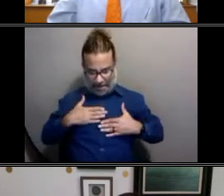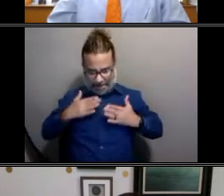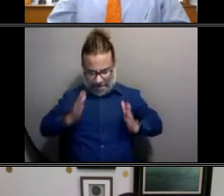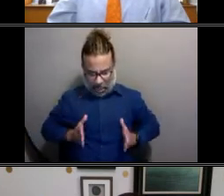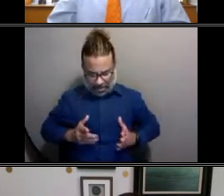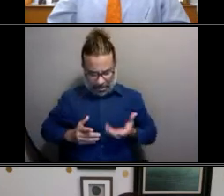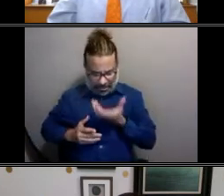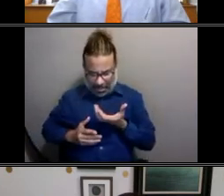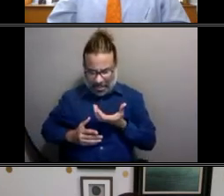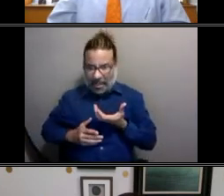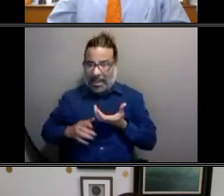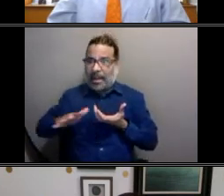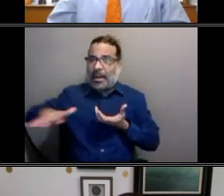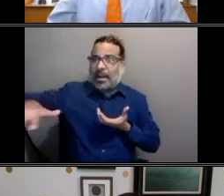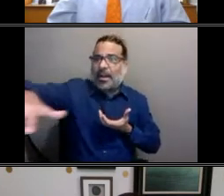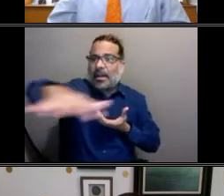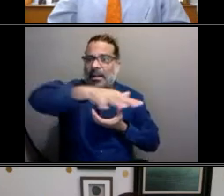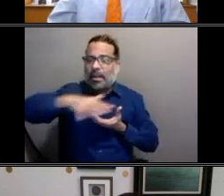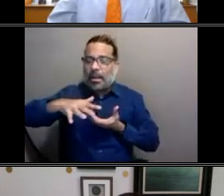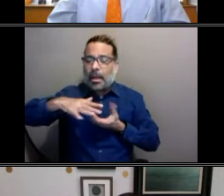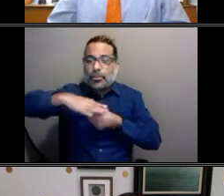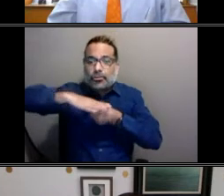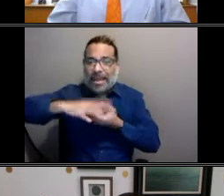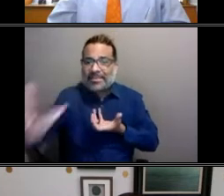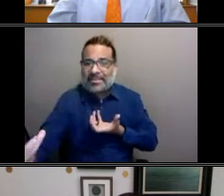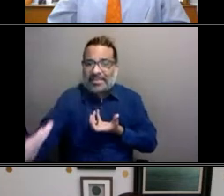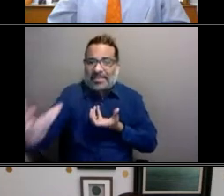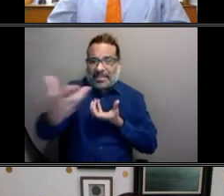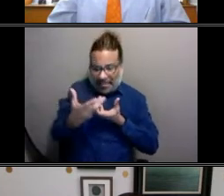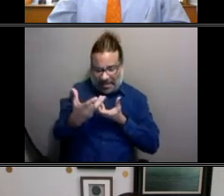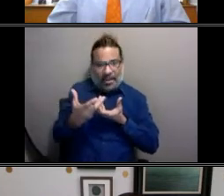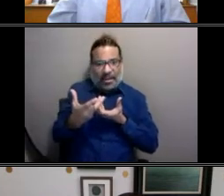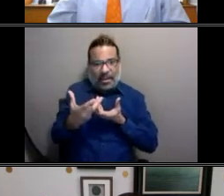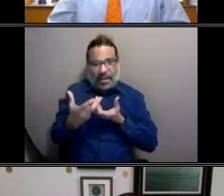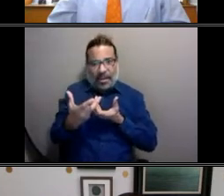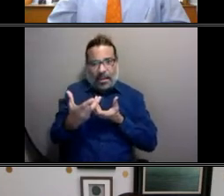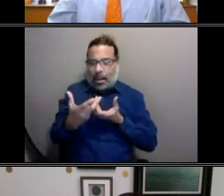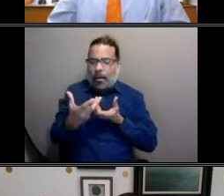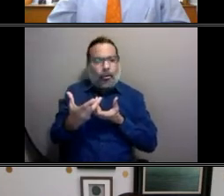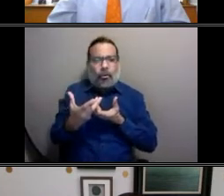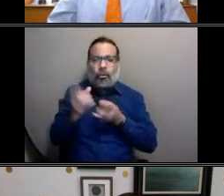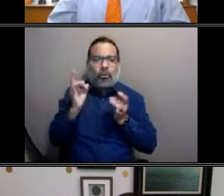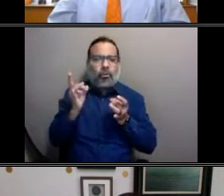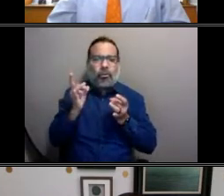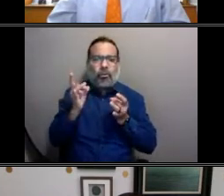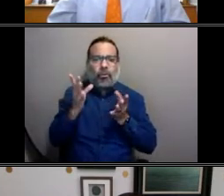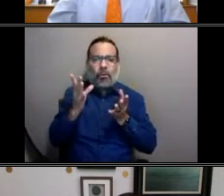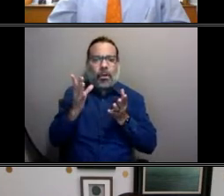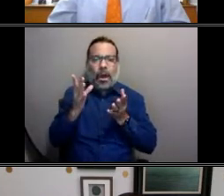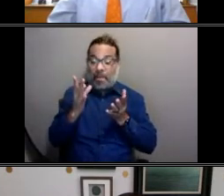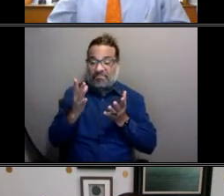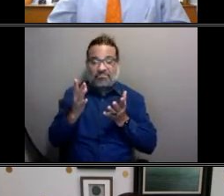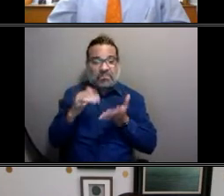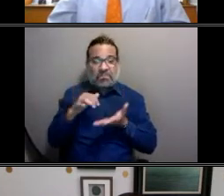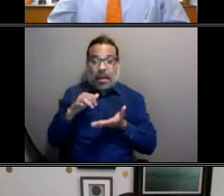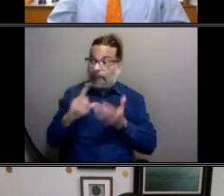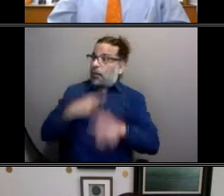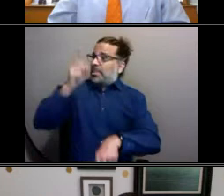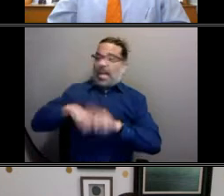the strain and stress that people are having has been something I've never seen before.